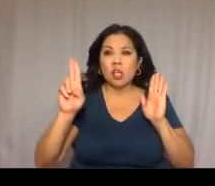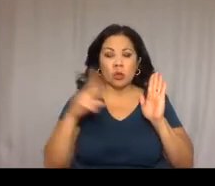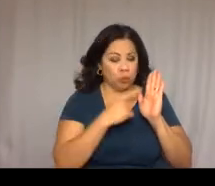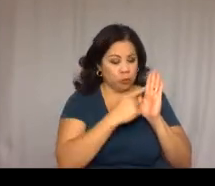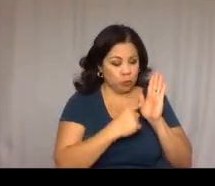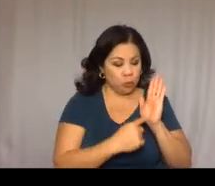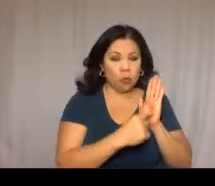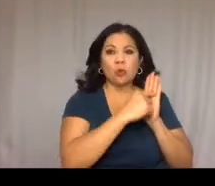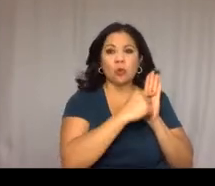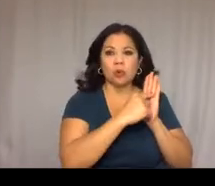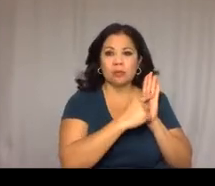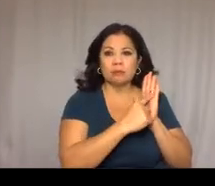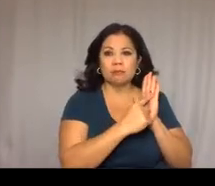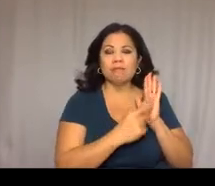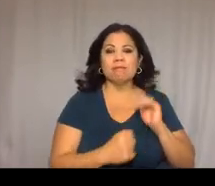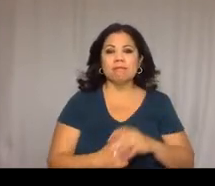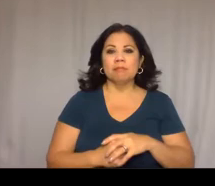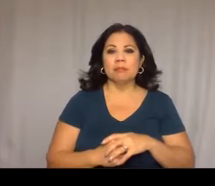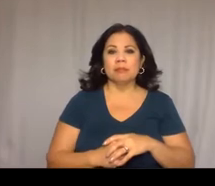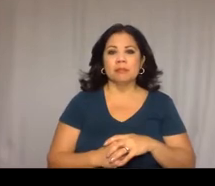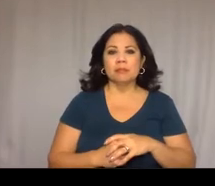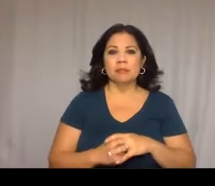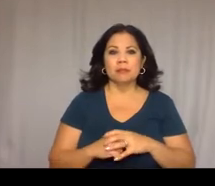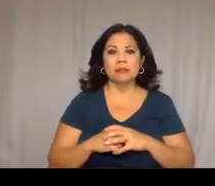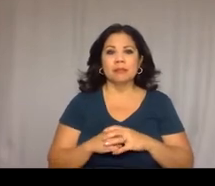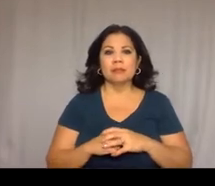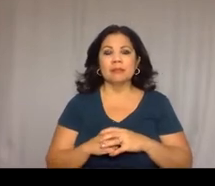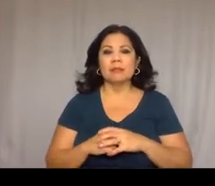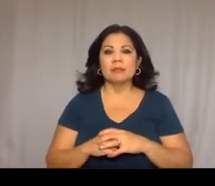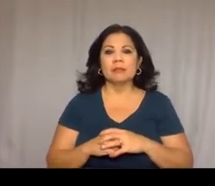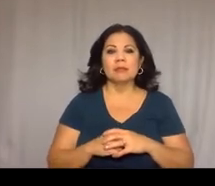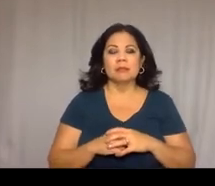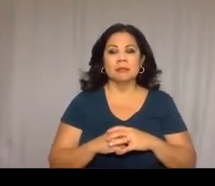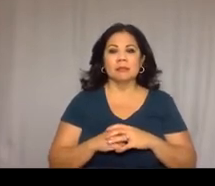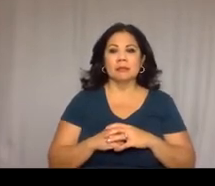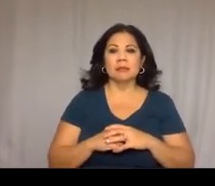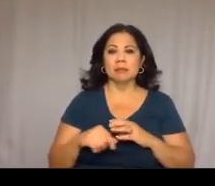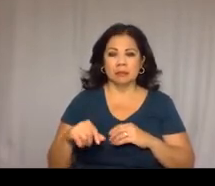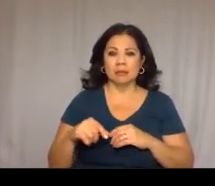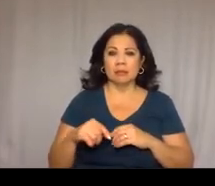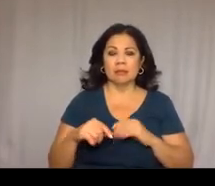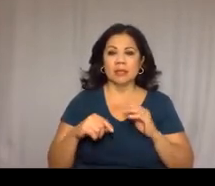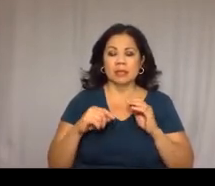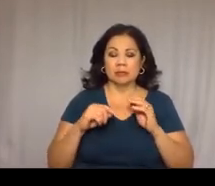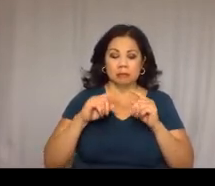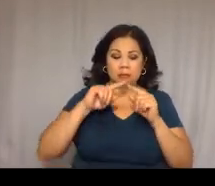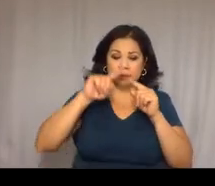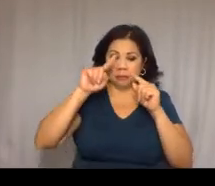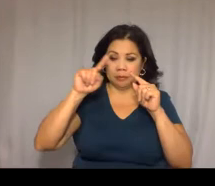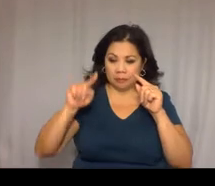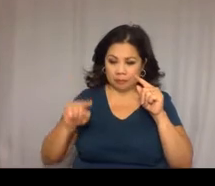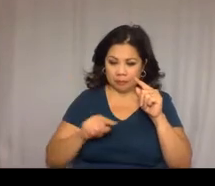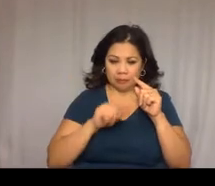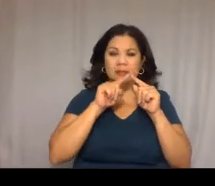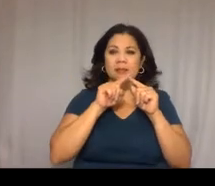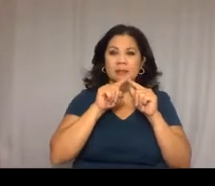just going to make a U that starts on one side and ends up on the other side so that the U links up with the rectangle, and there you have it.